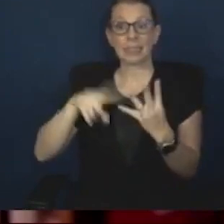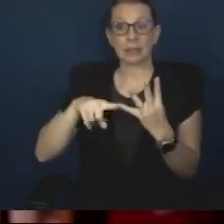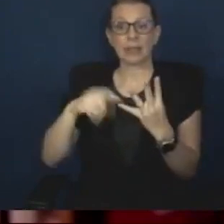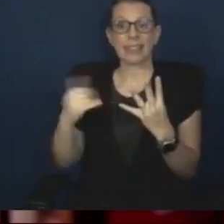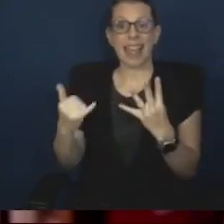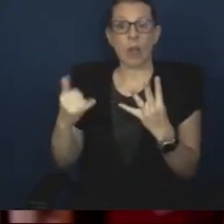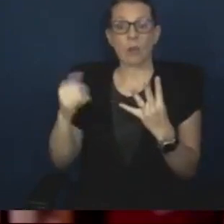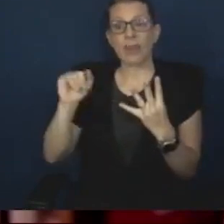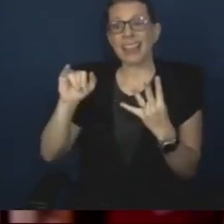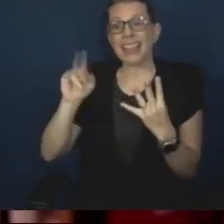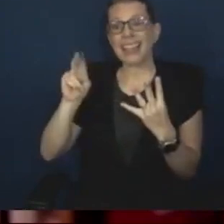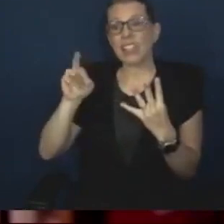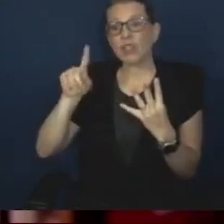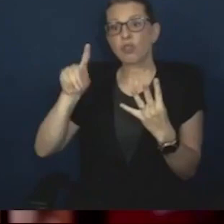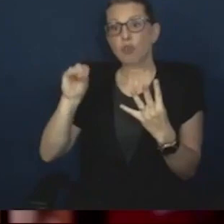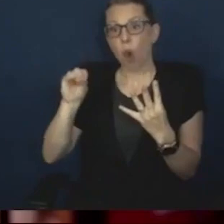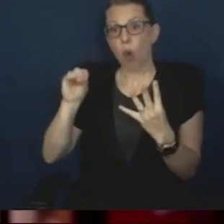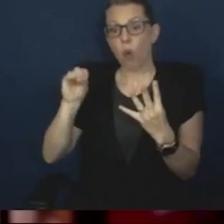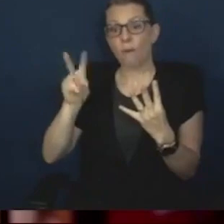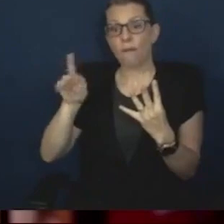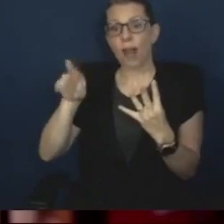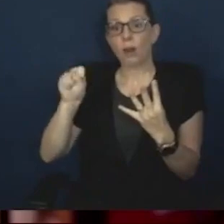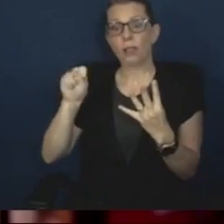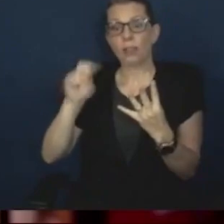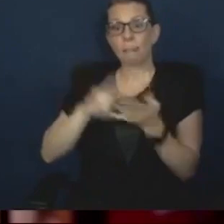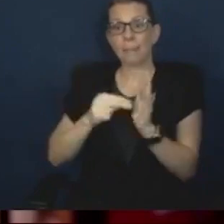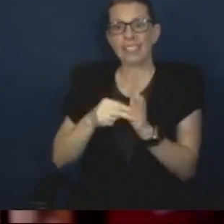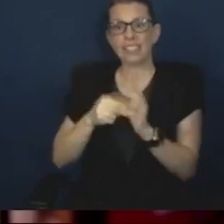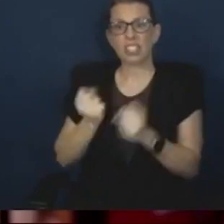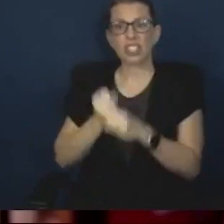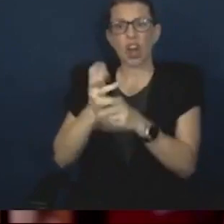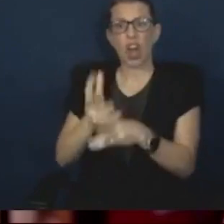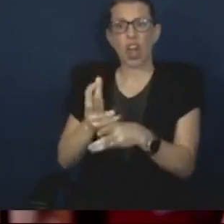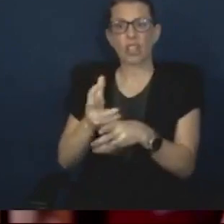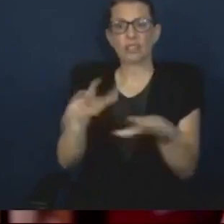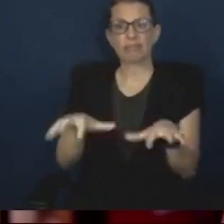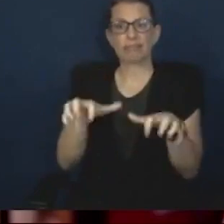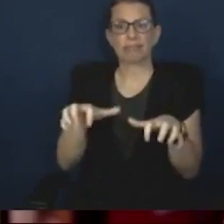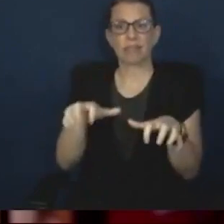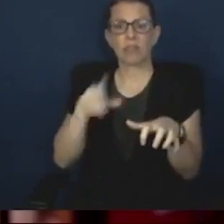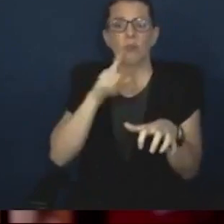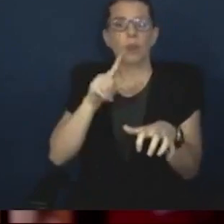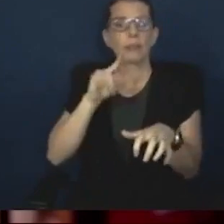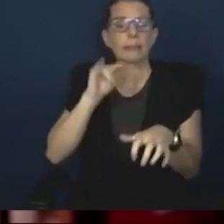enteroviruses that cause paralysis in kids. And so I have a long career doing